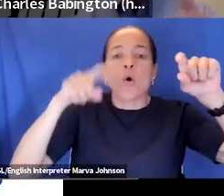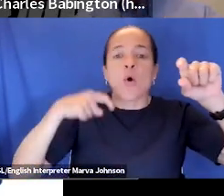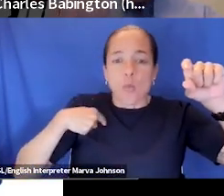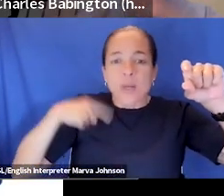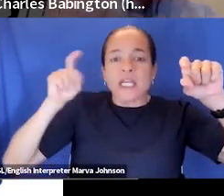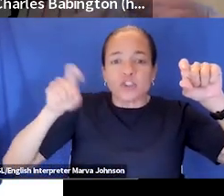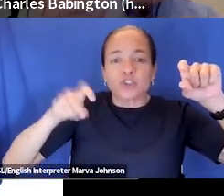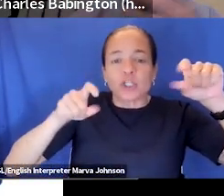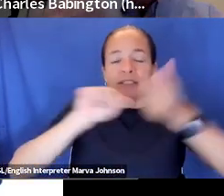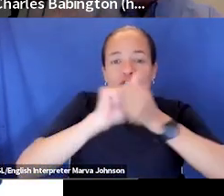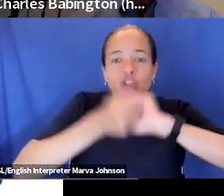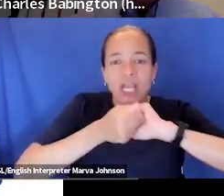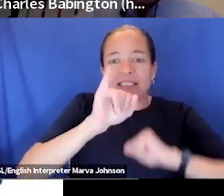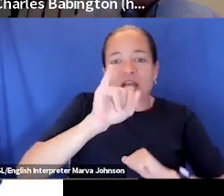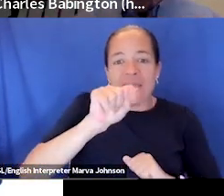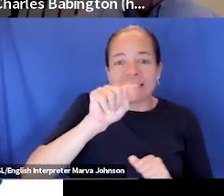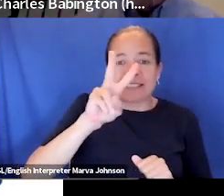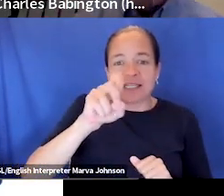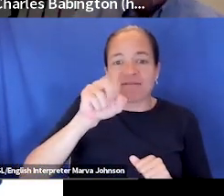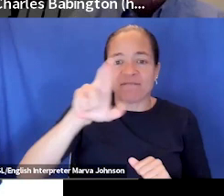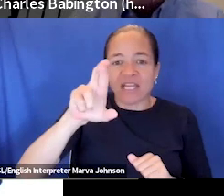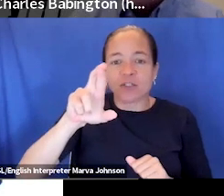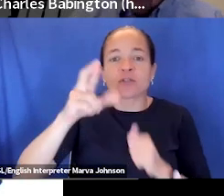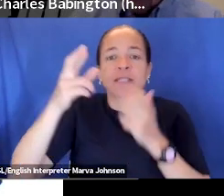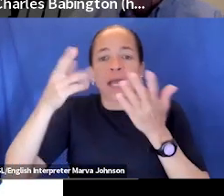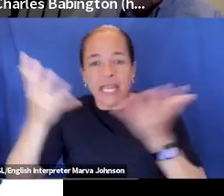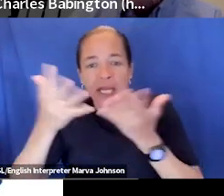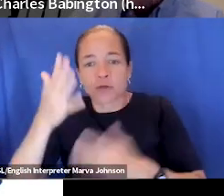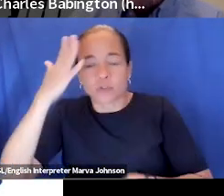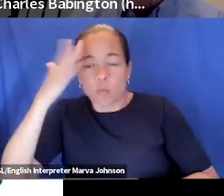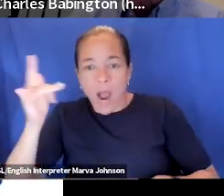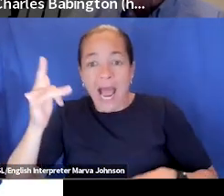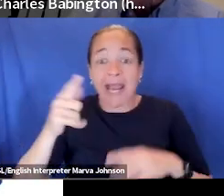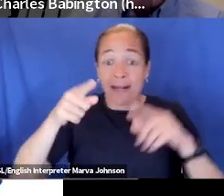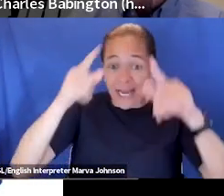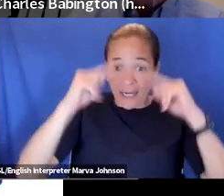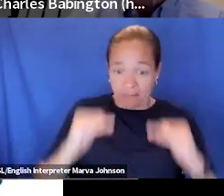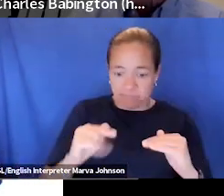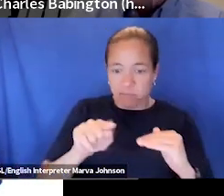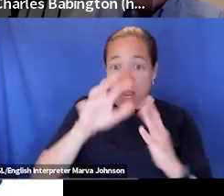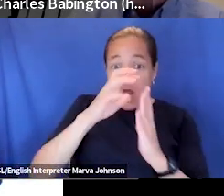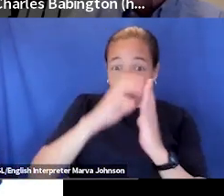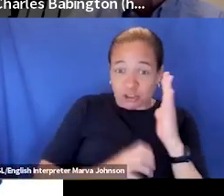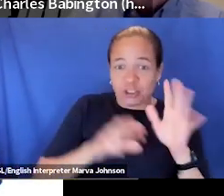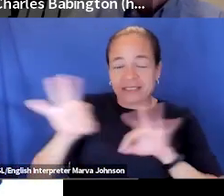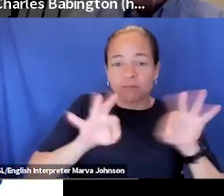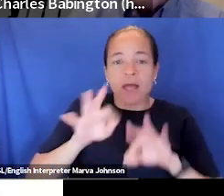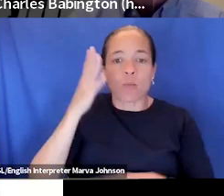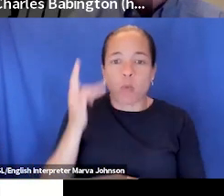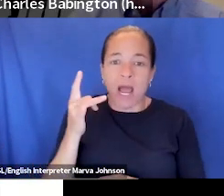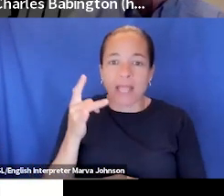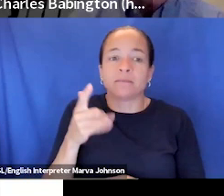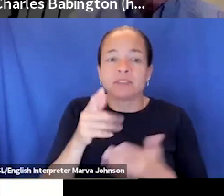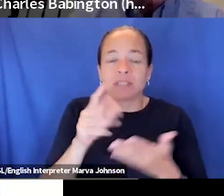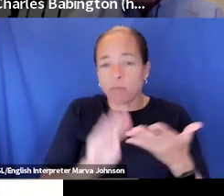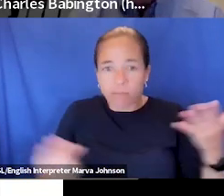why. And then you explain all the great stuff you've learned. So you want to put your main point up there really fast for